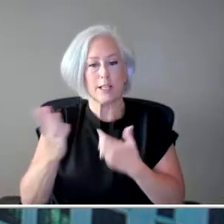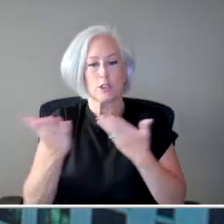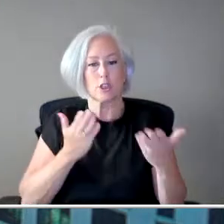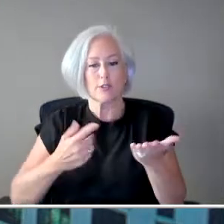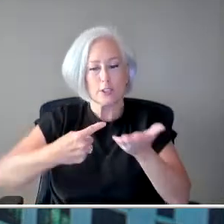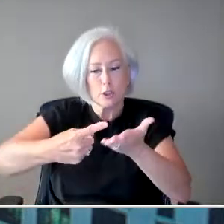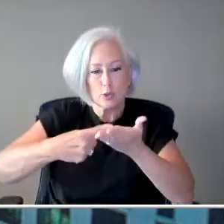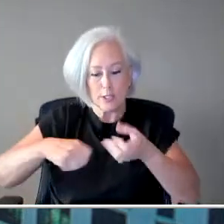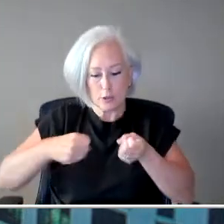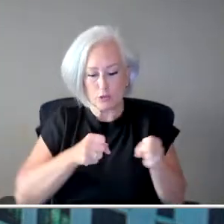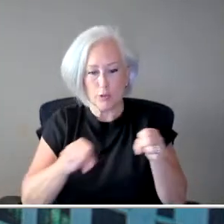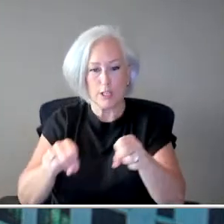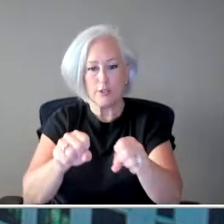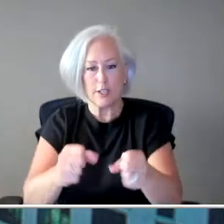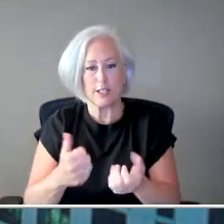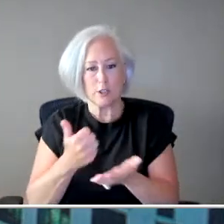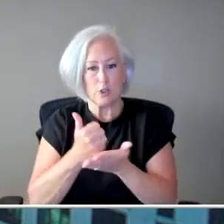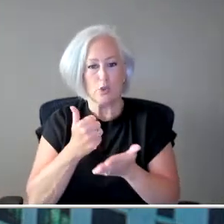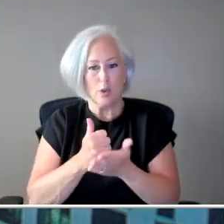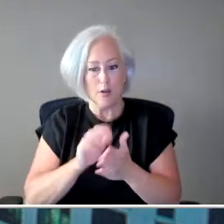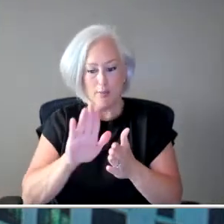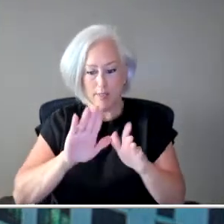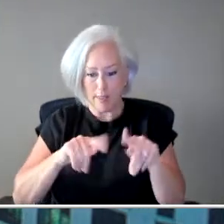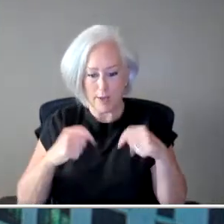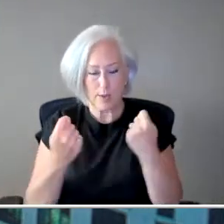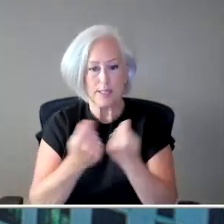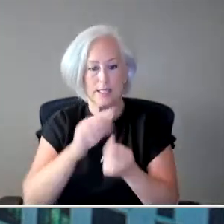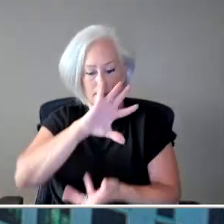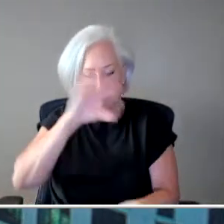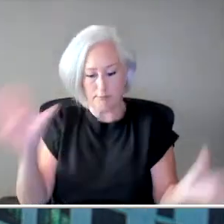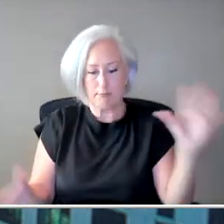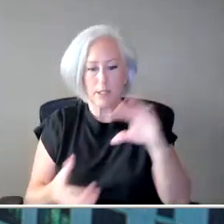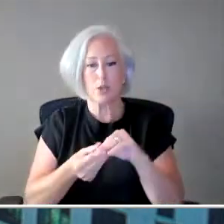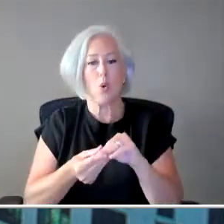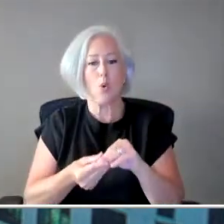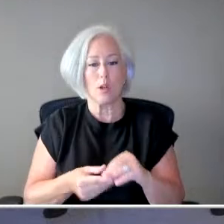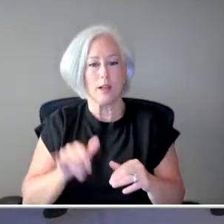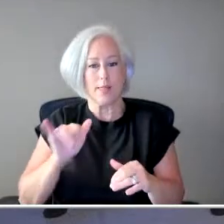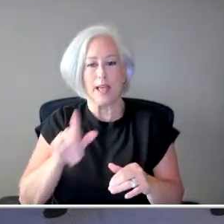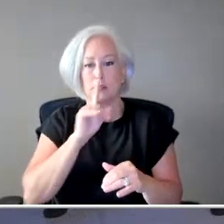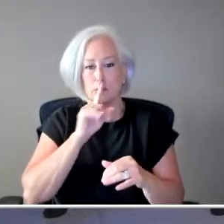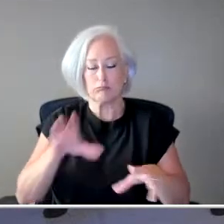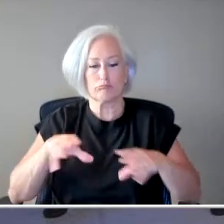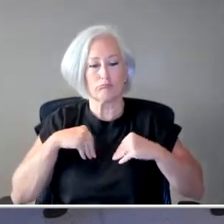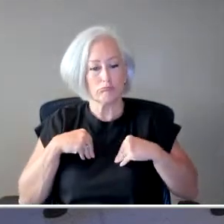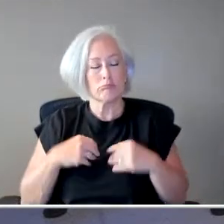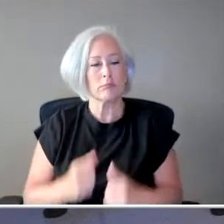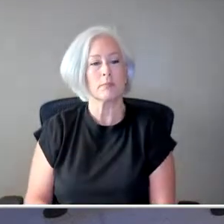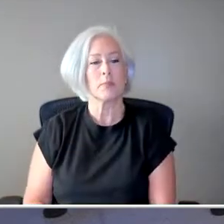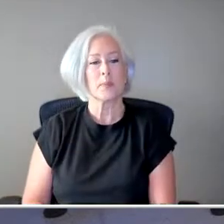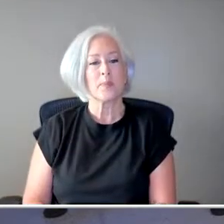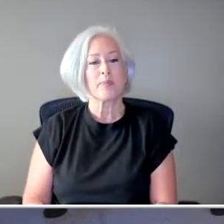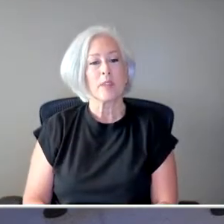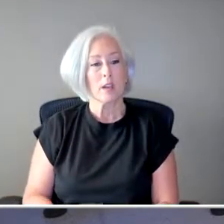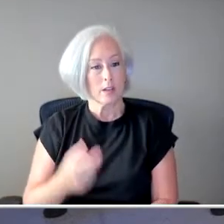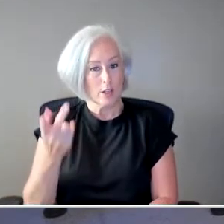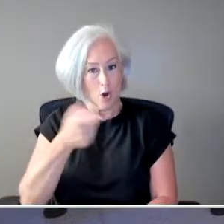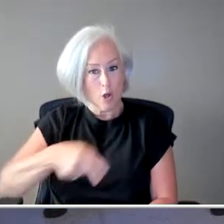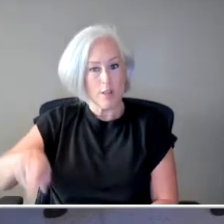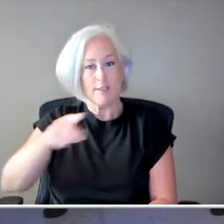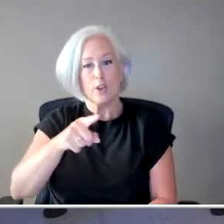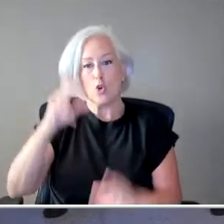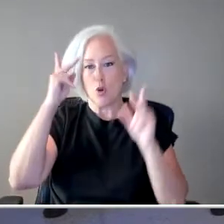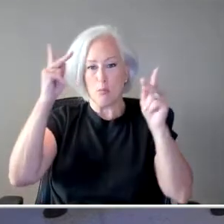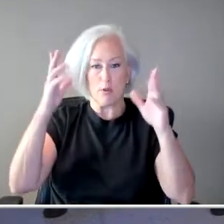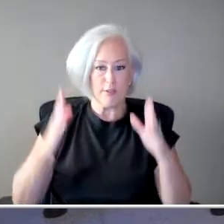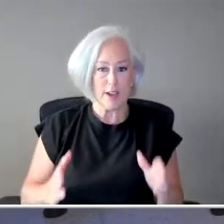for supporting the well-being of their team as a whole, and that's been very well received. So you're all doctors, you're all professors, and Dr. Reeves,